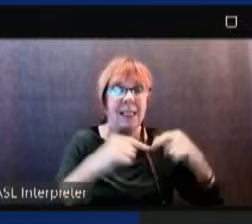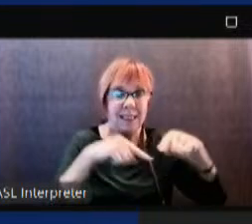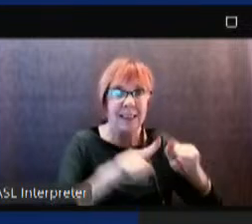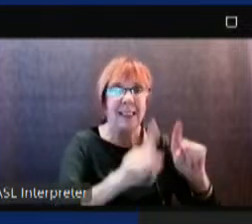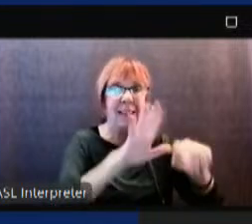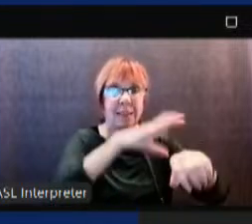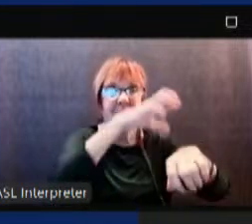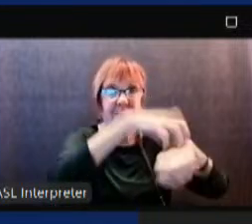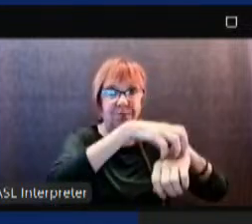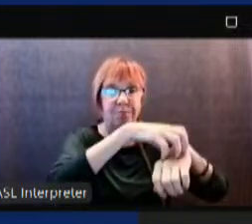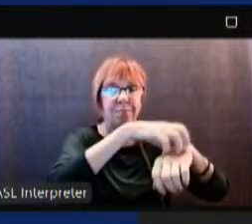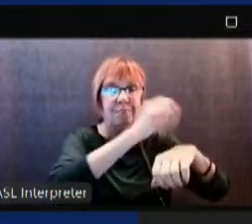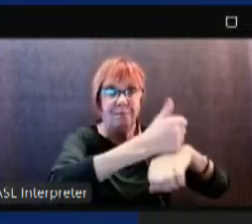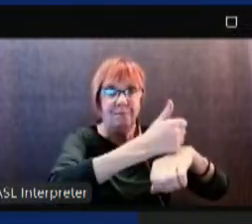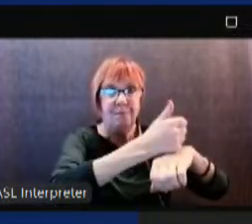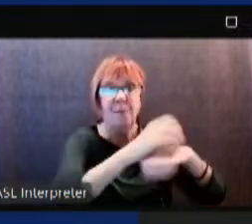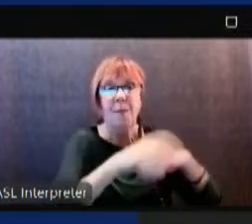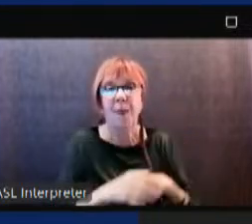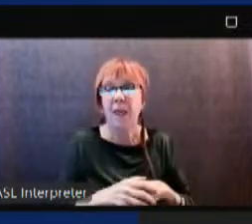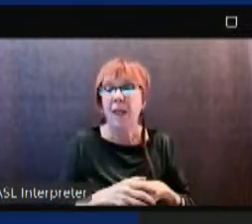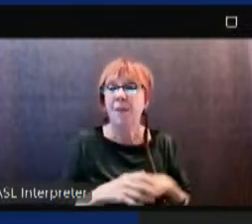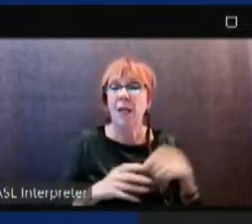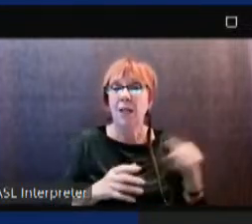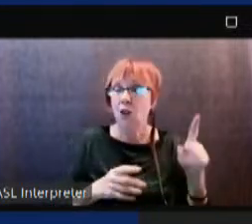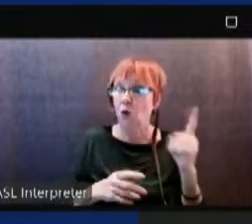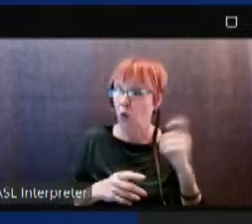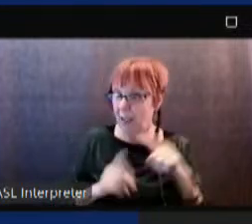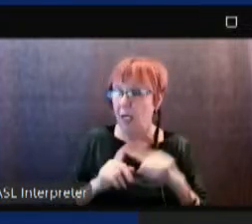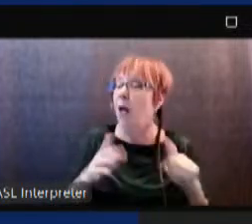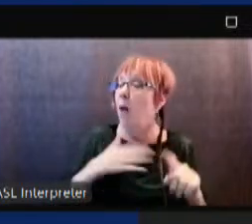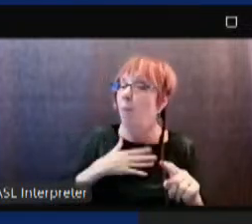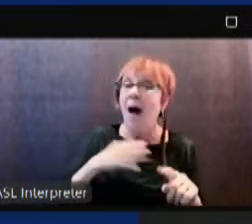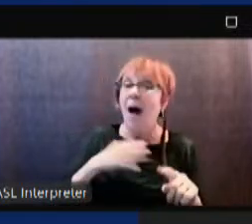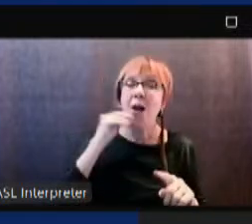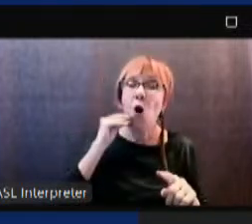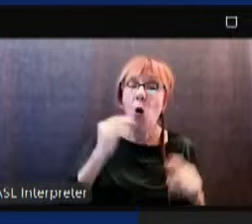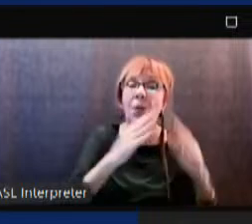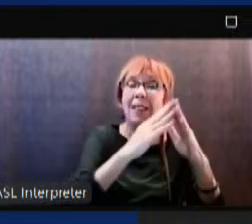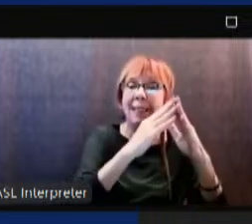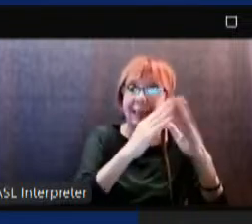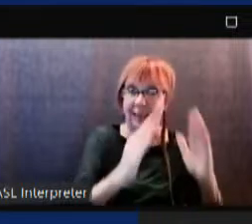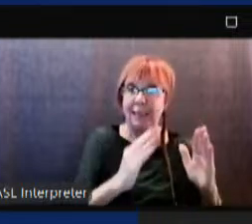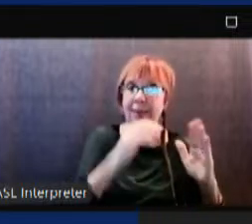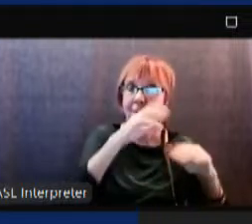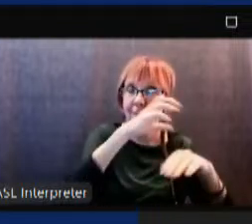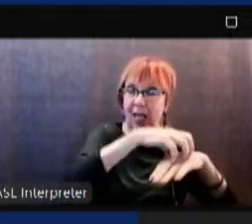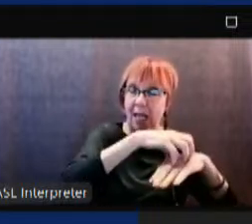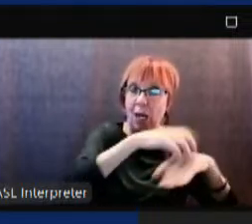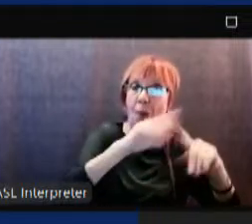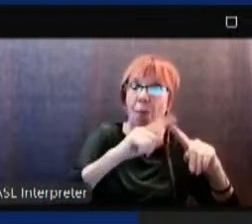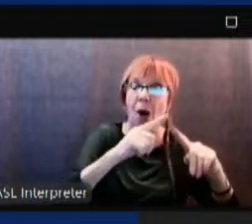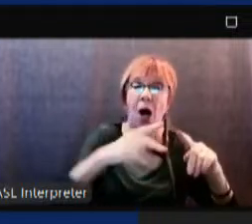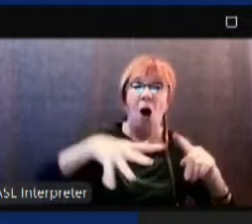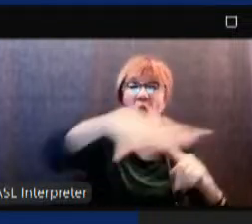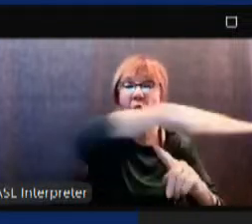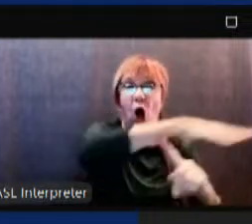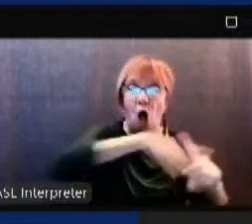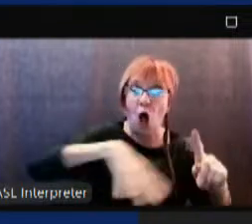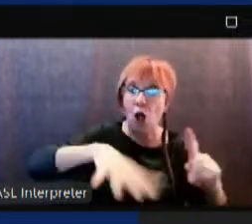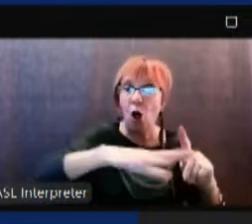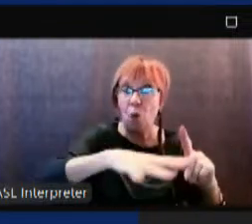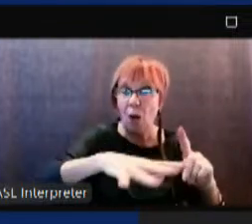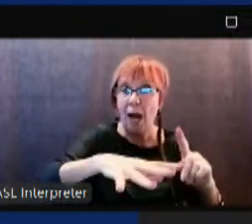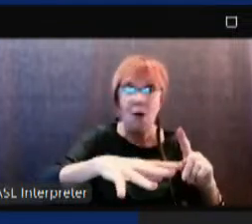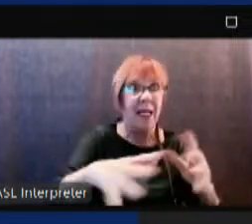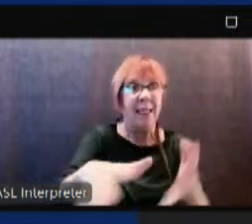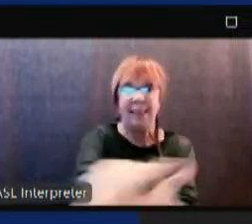at the next meeting. My home is still standing. However, my neighbors' homes have been destroyed and some of their debris has spilled